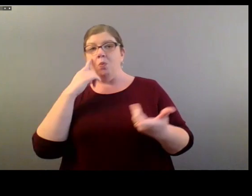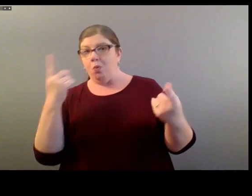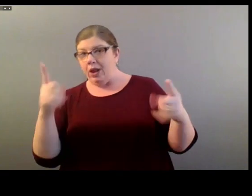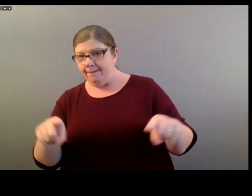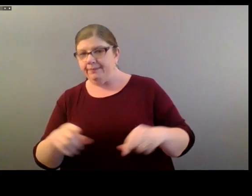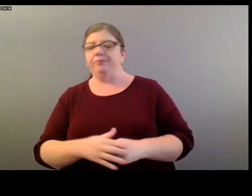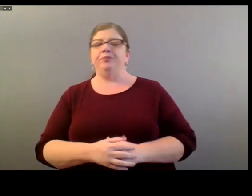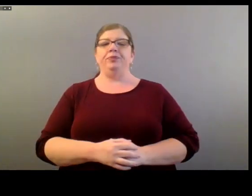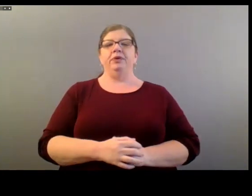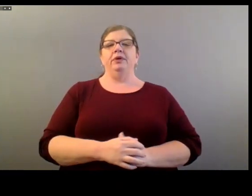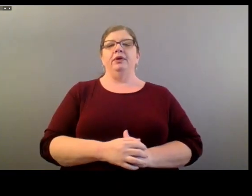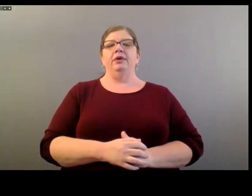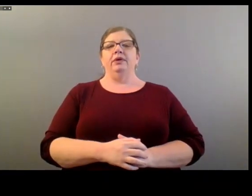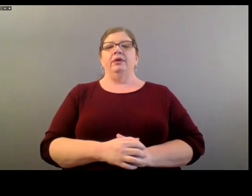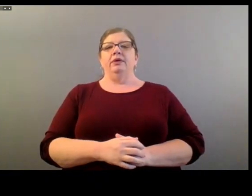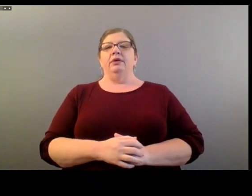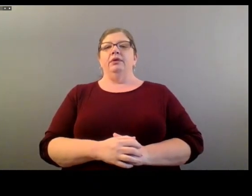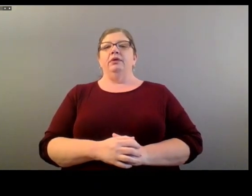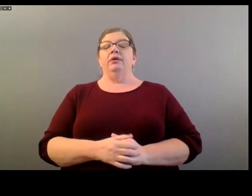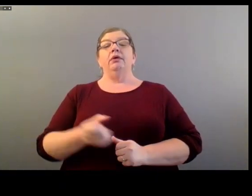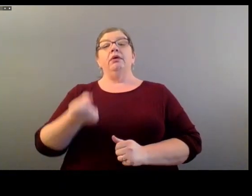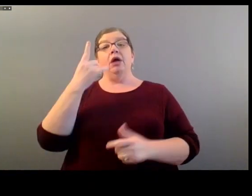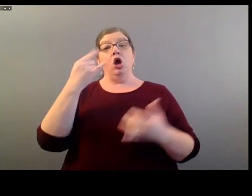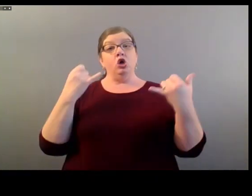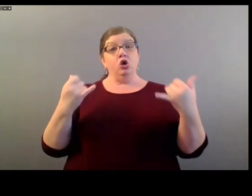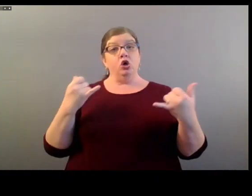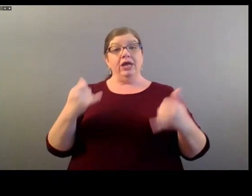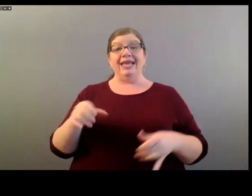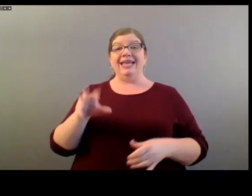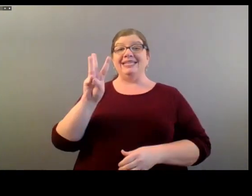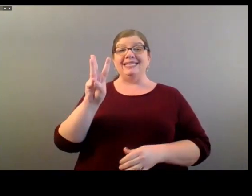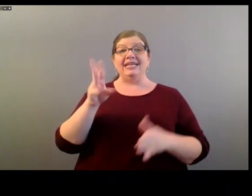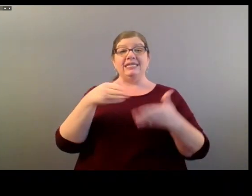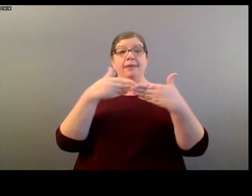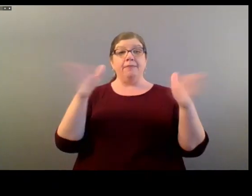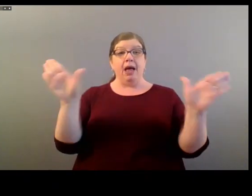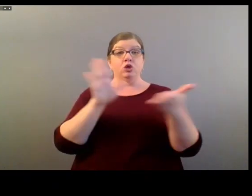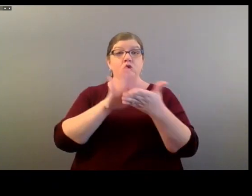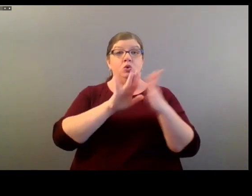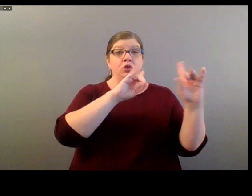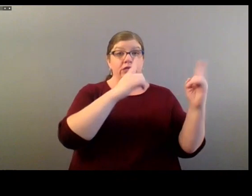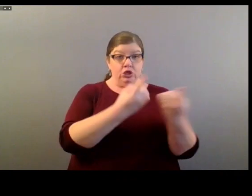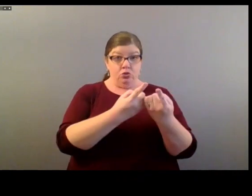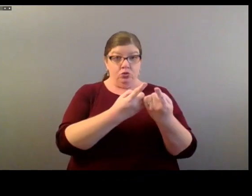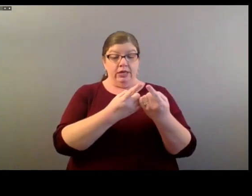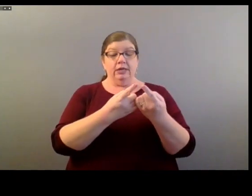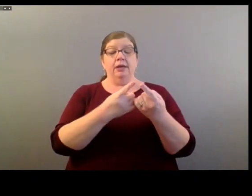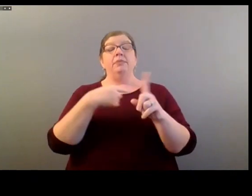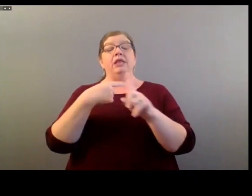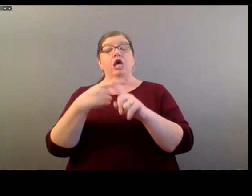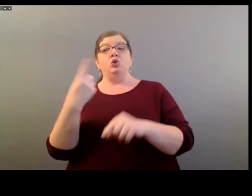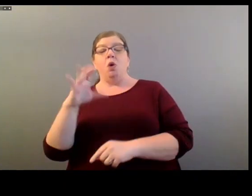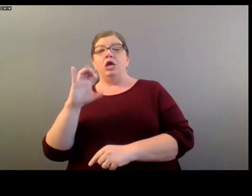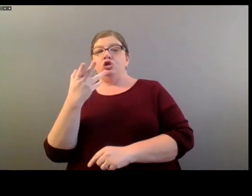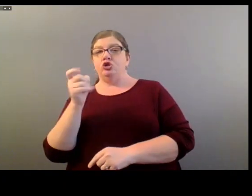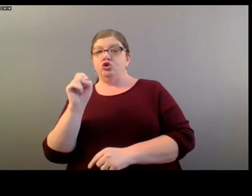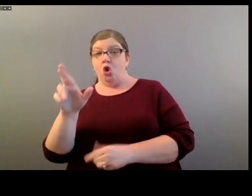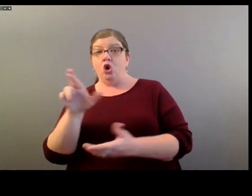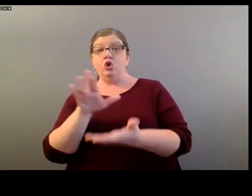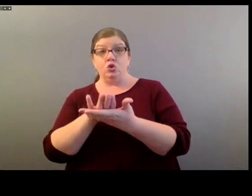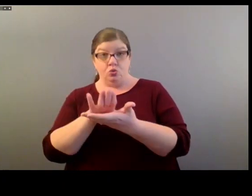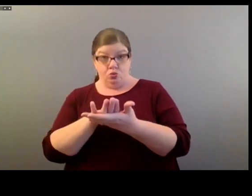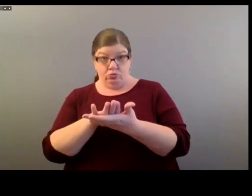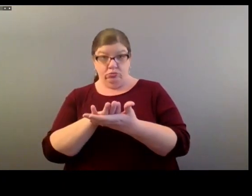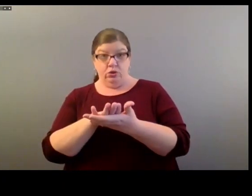them. We have currently 6 public school districts and 1 charter school who have completed